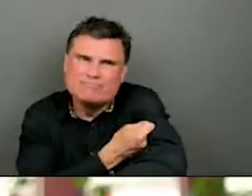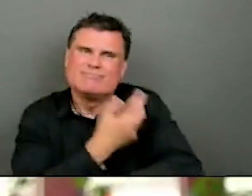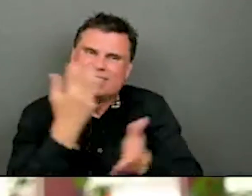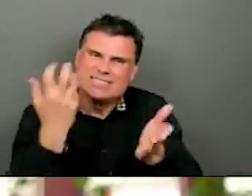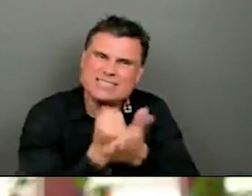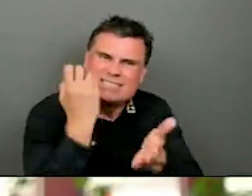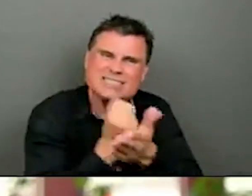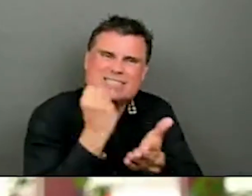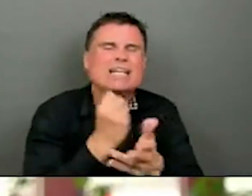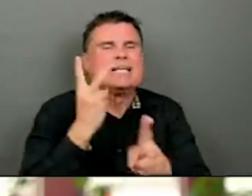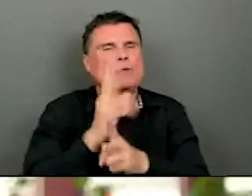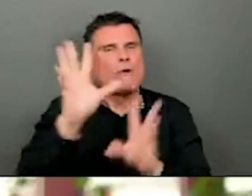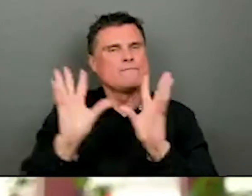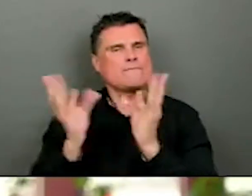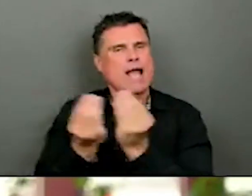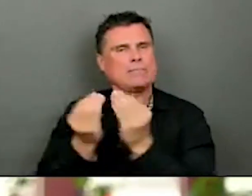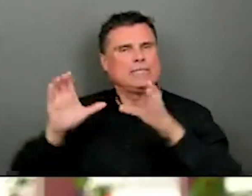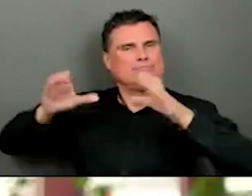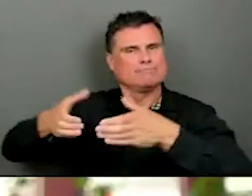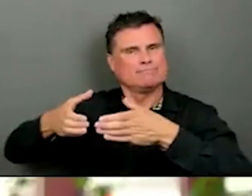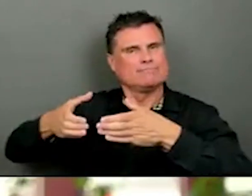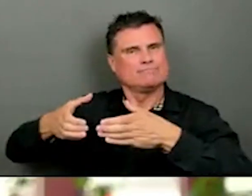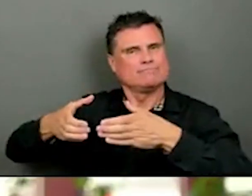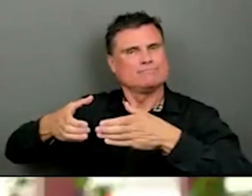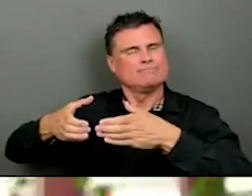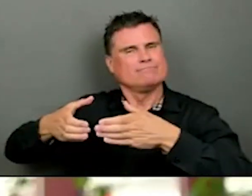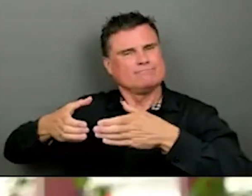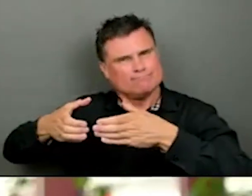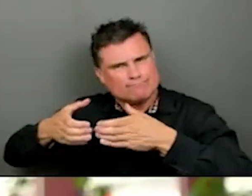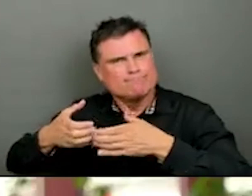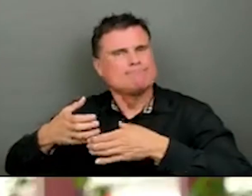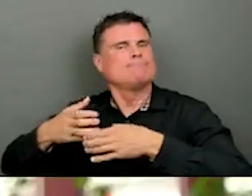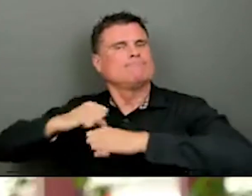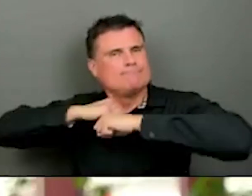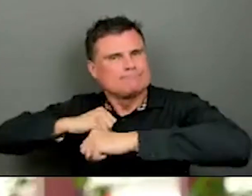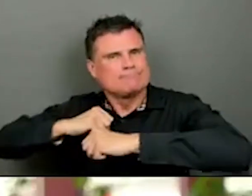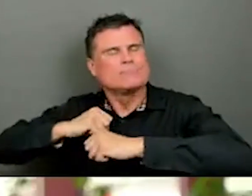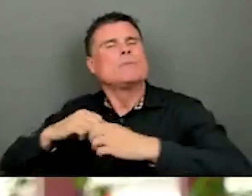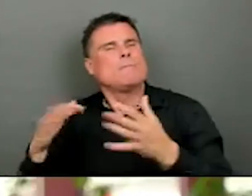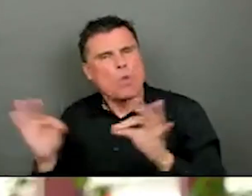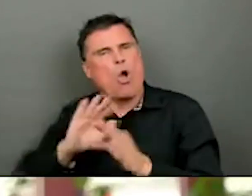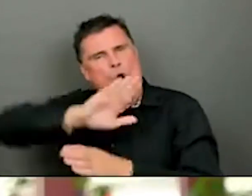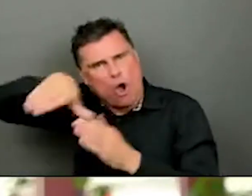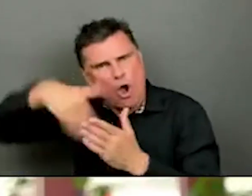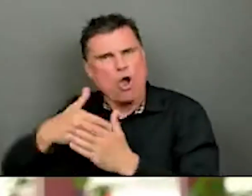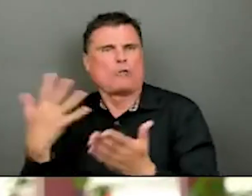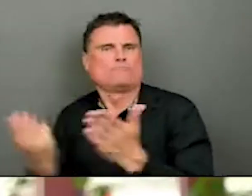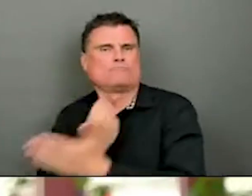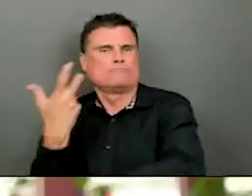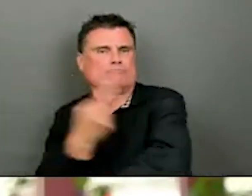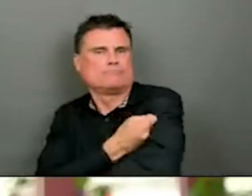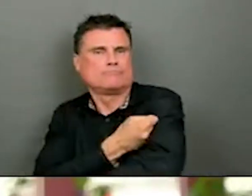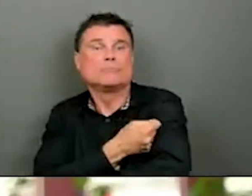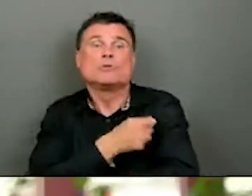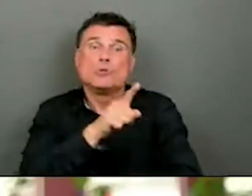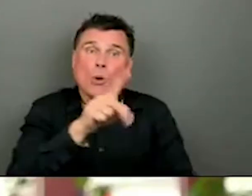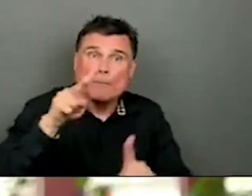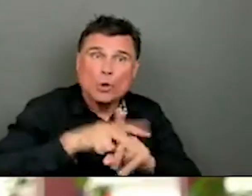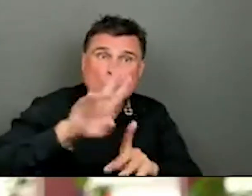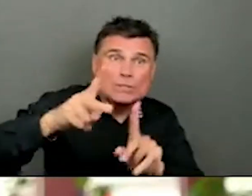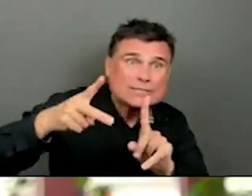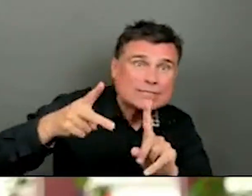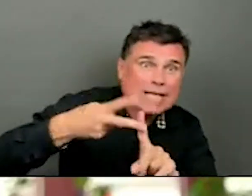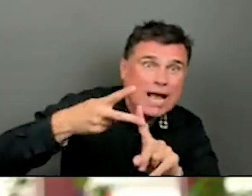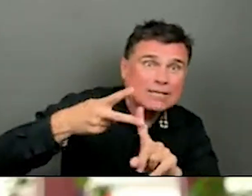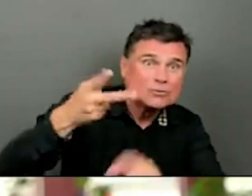family members near and far to do the same. And book your second appointment as soon as you are eligible. Our